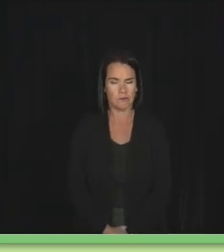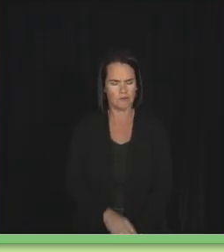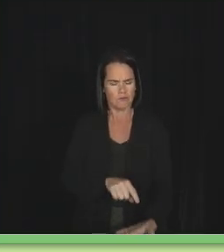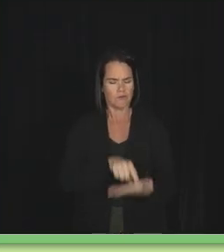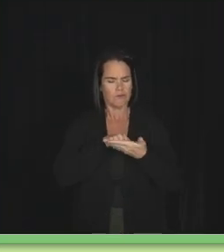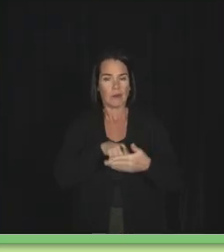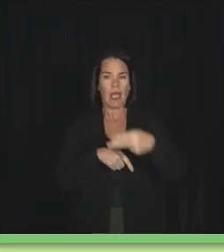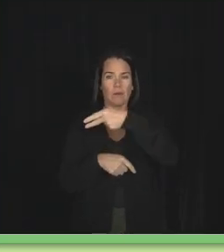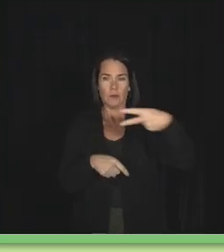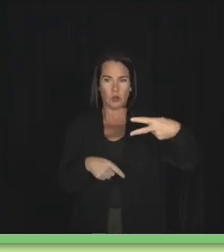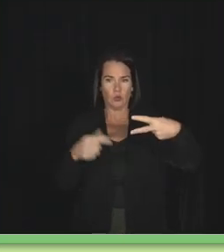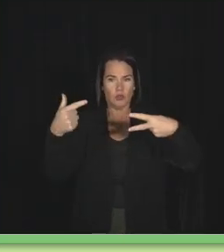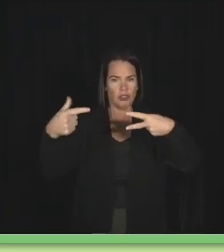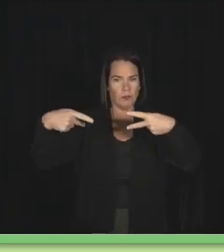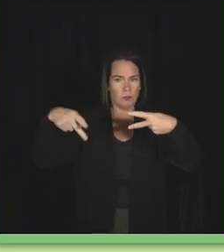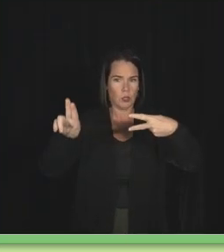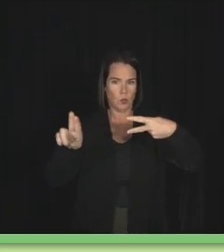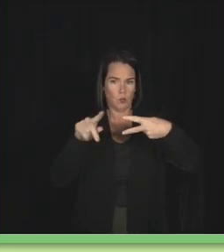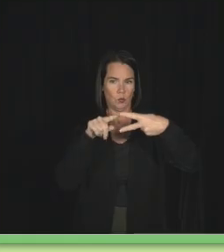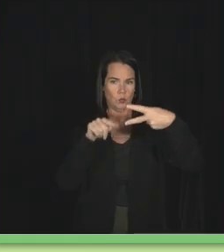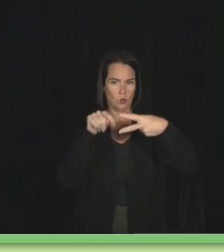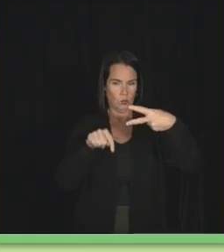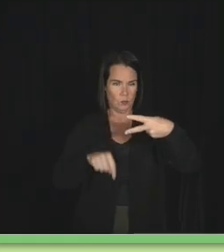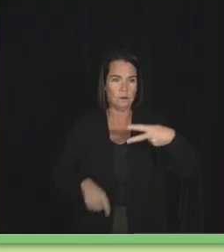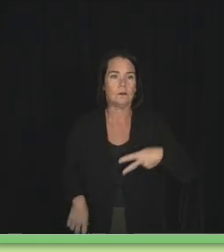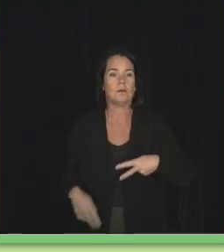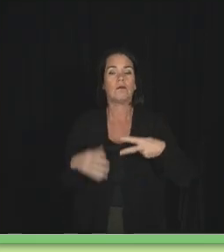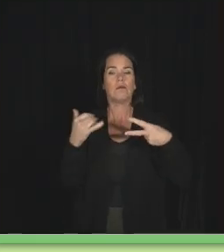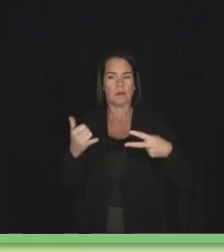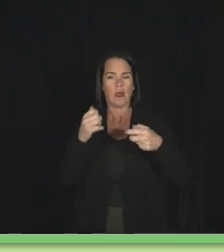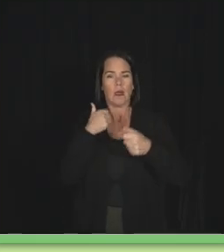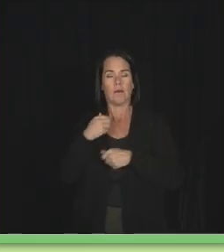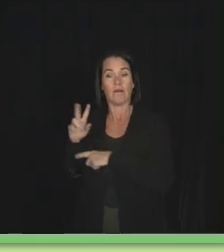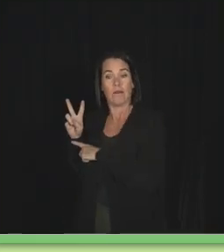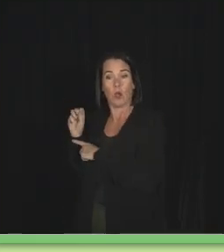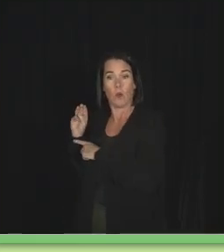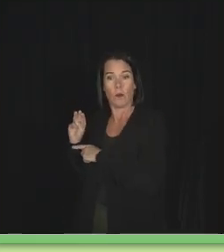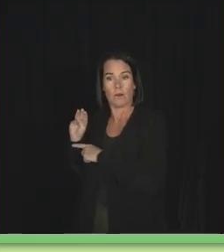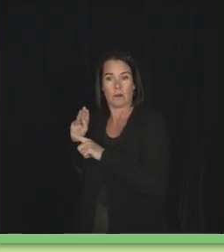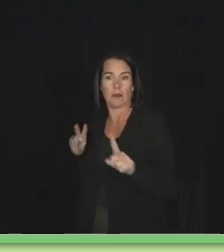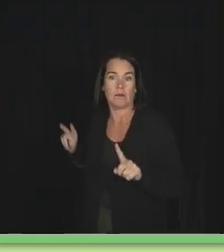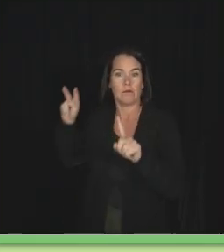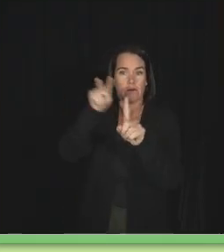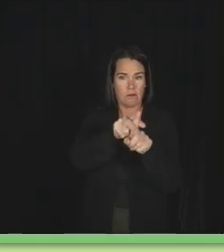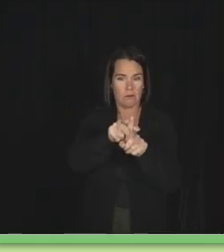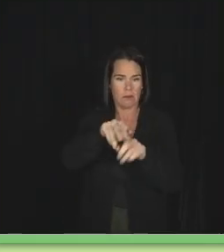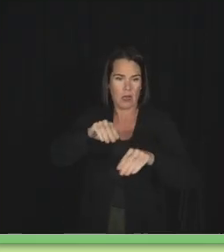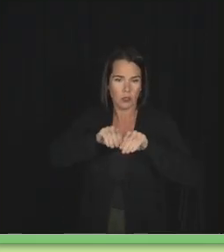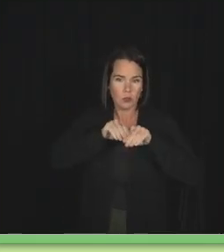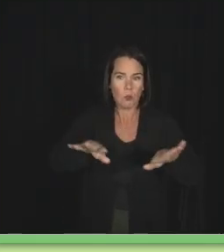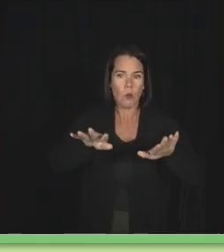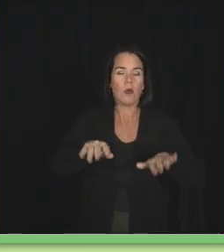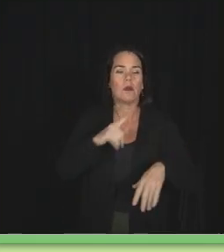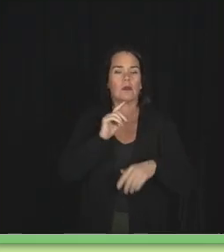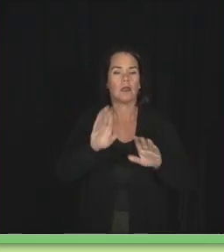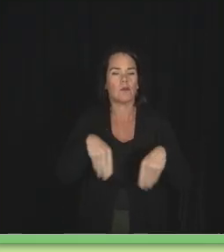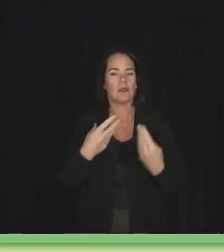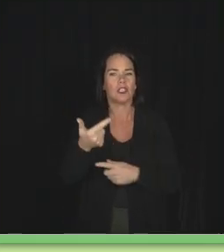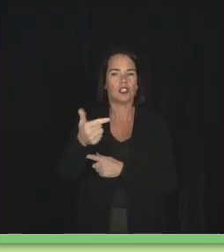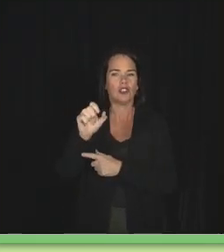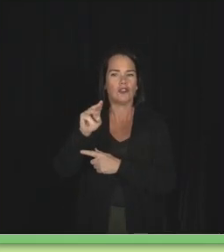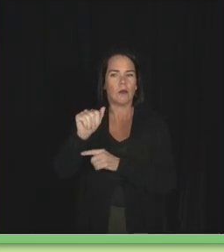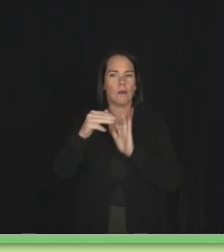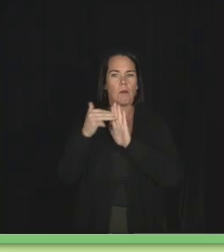there are 2 GPUs. Now I'm ready to deploy my VOM deployment to serve a Gemma model